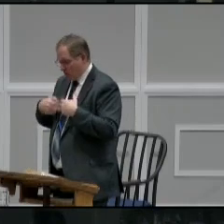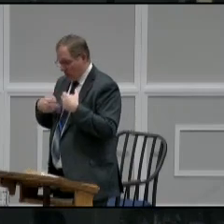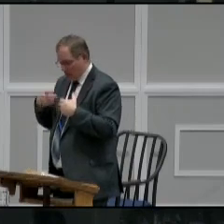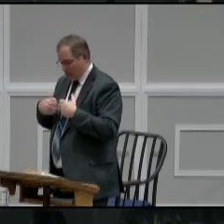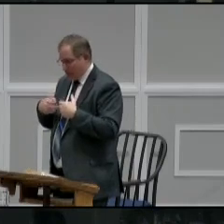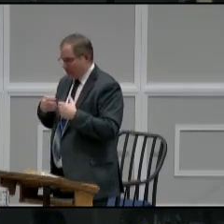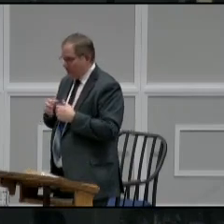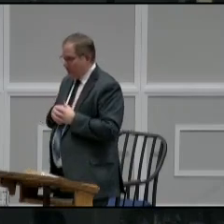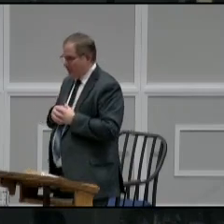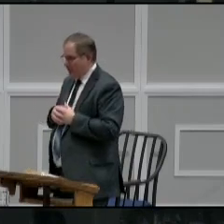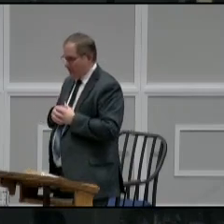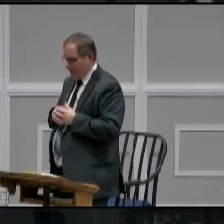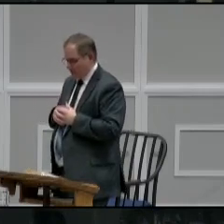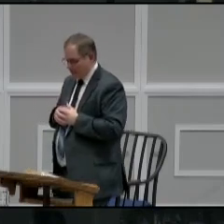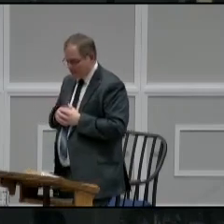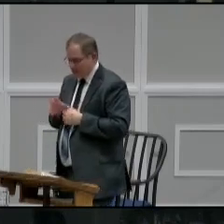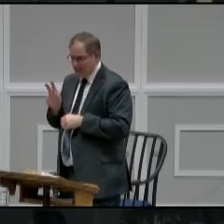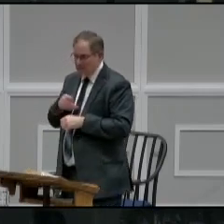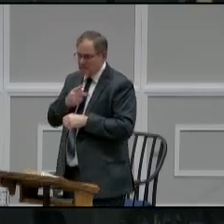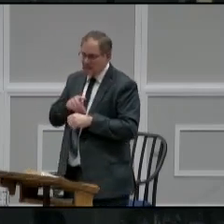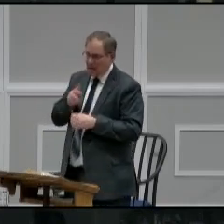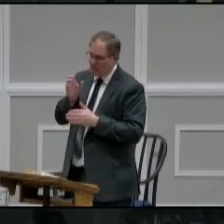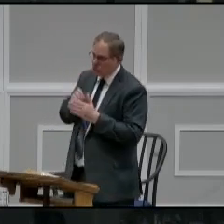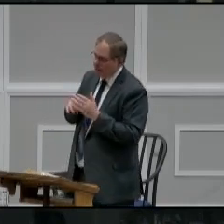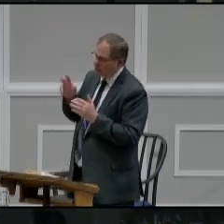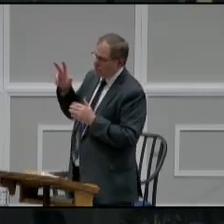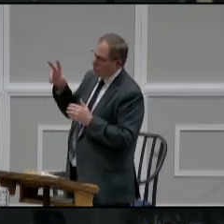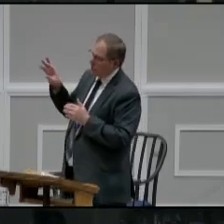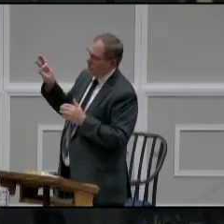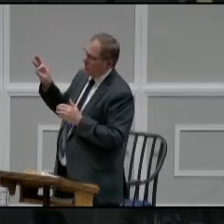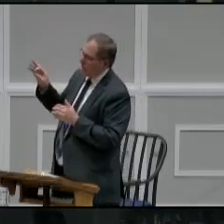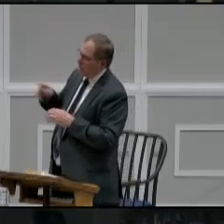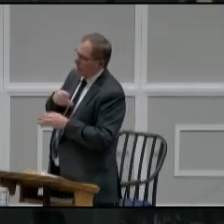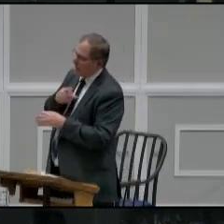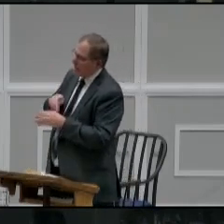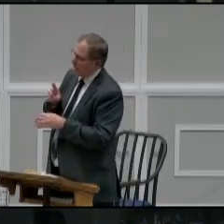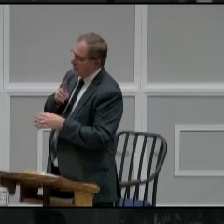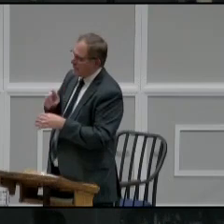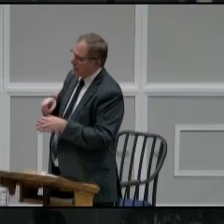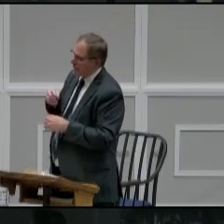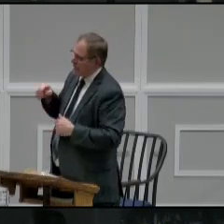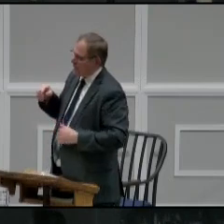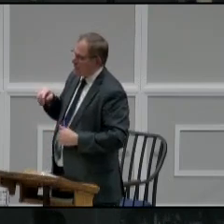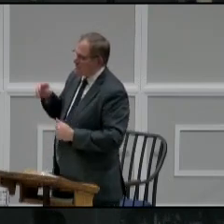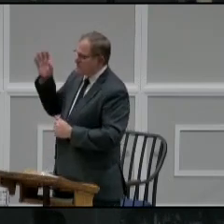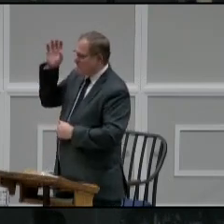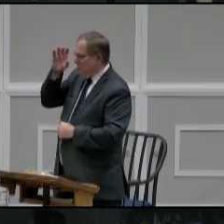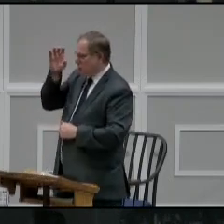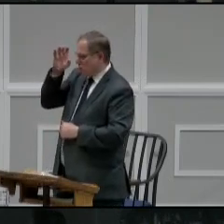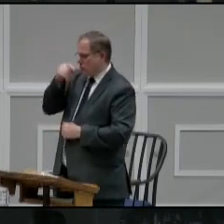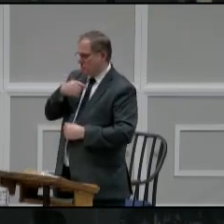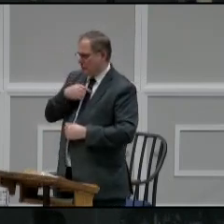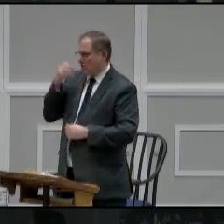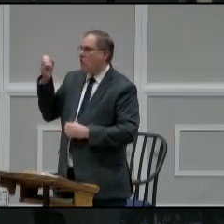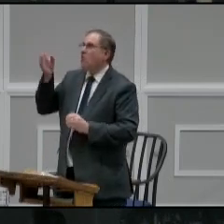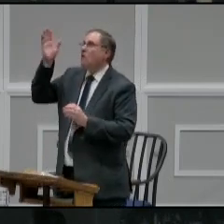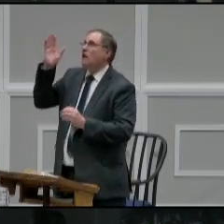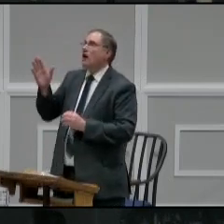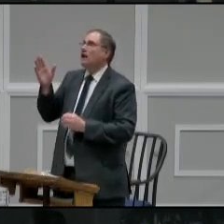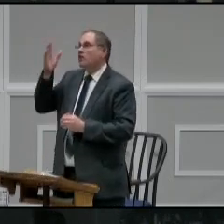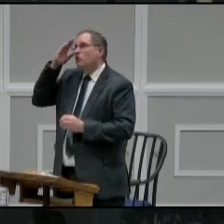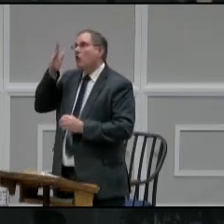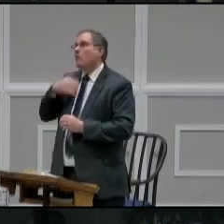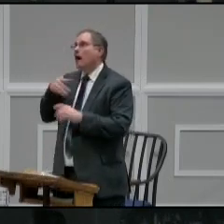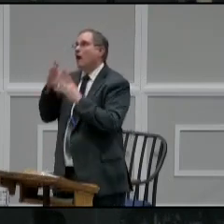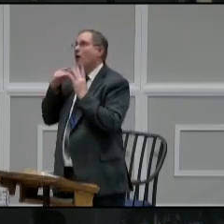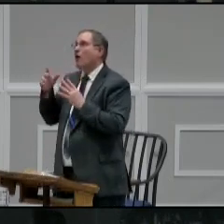May we be as David in Psalm 139. I love the Psalms, but he says this in verse 23, 24, "Search me, O God, and know my heart. Try